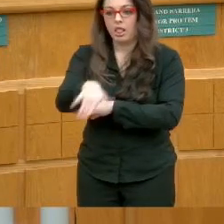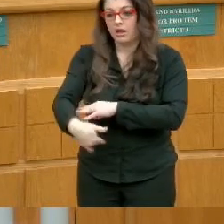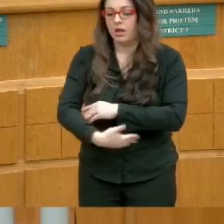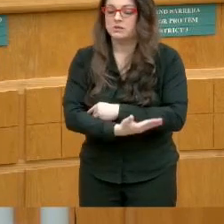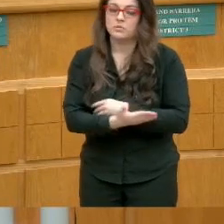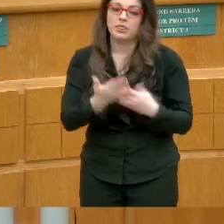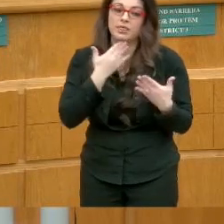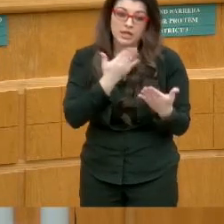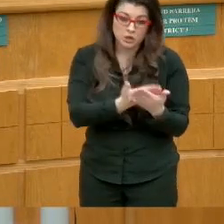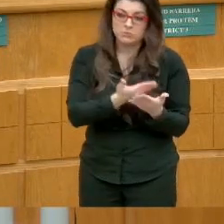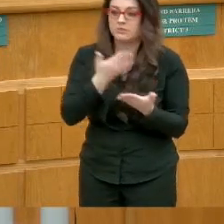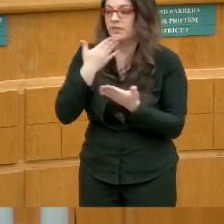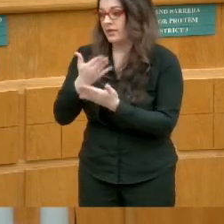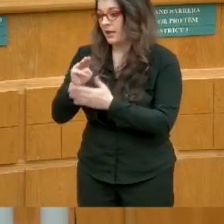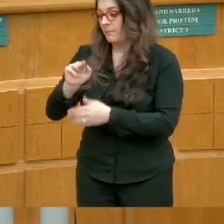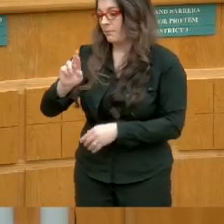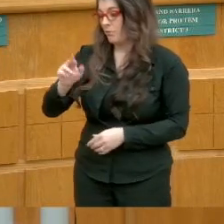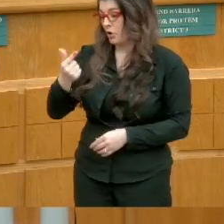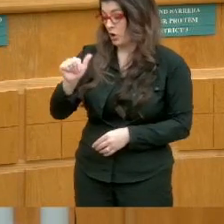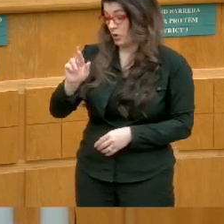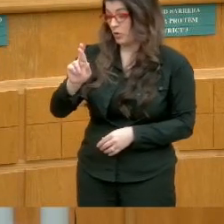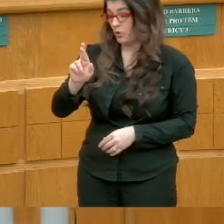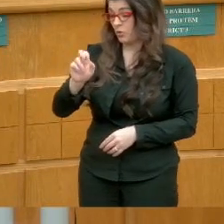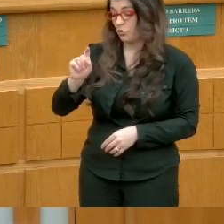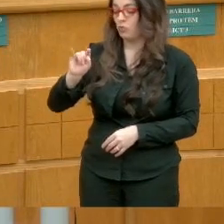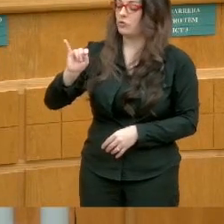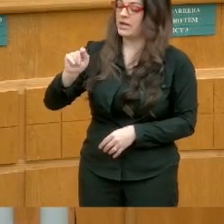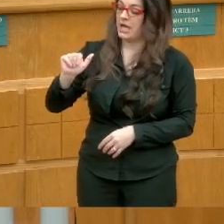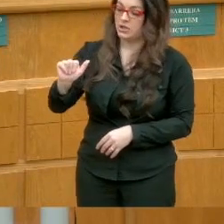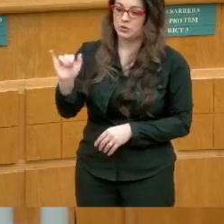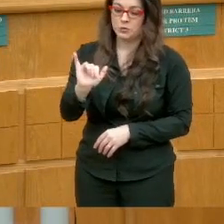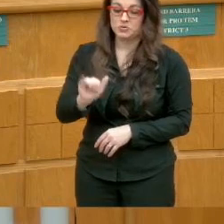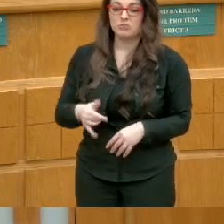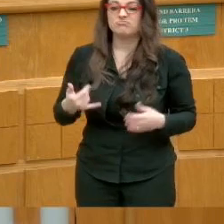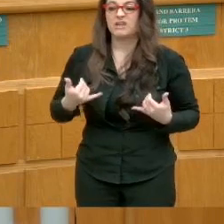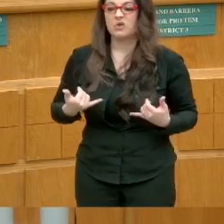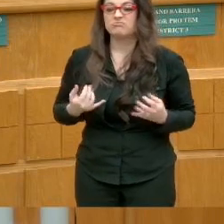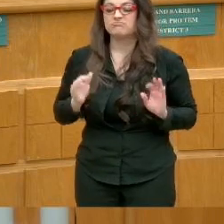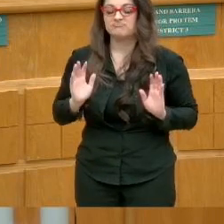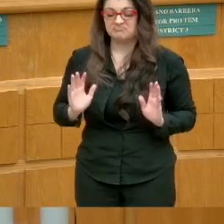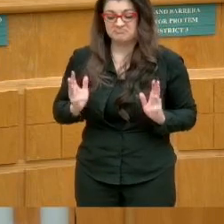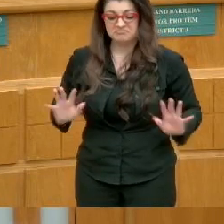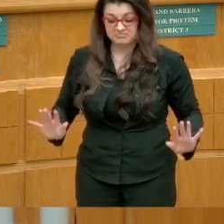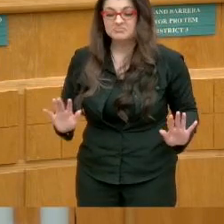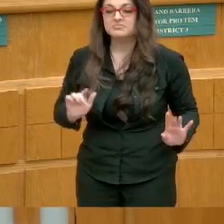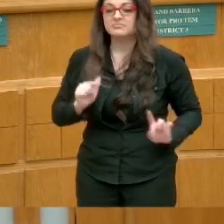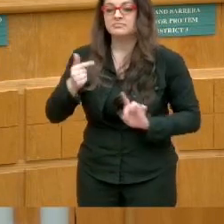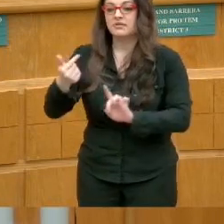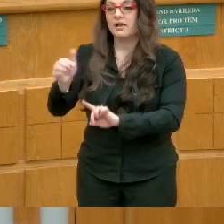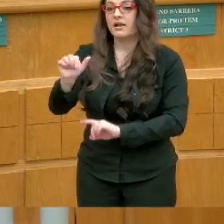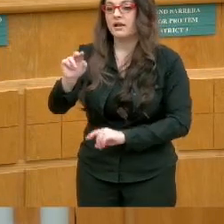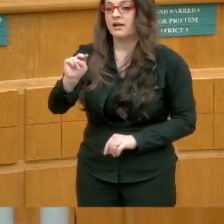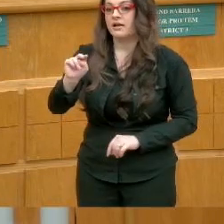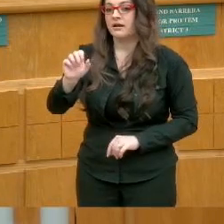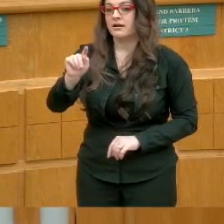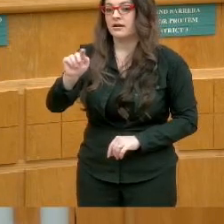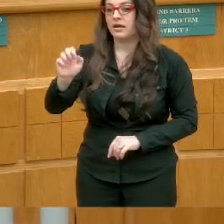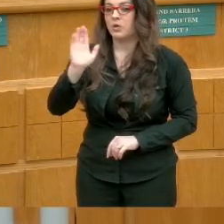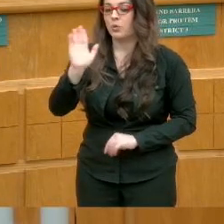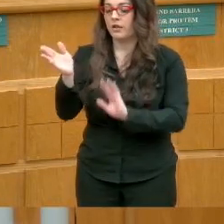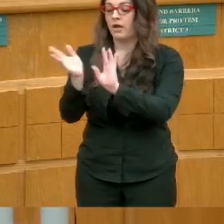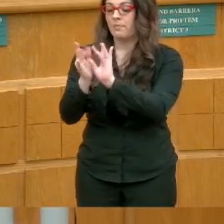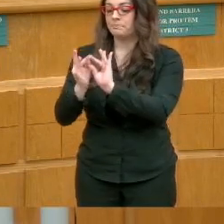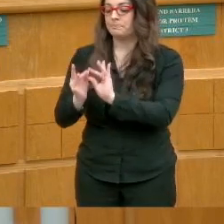well. Okay, so with that, I'm going to turn it over to Annette, who's going to do a couple of updates, and then Annette and I will be here to